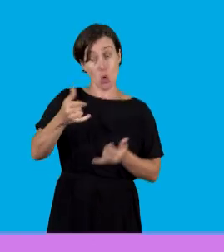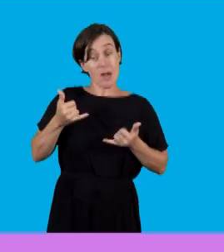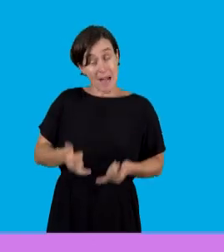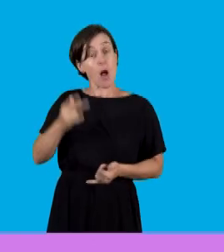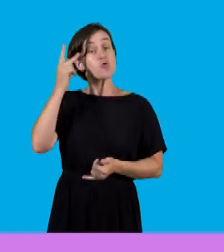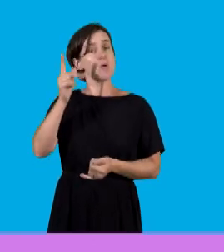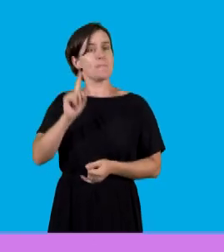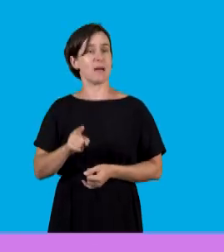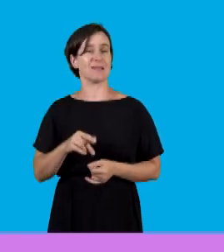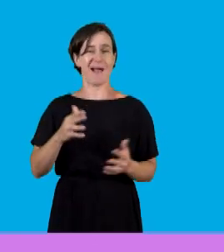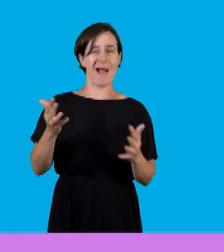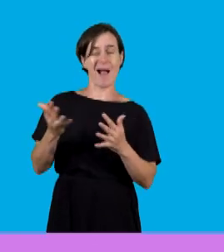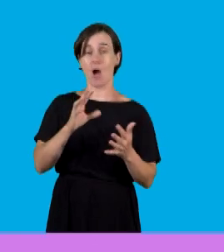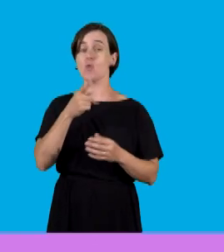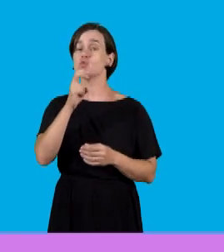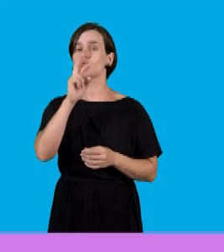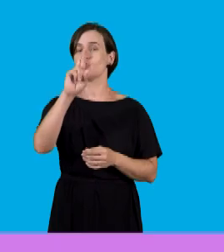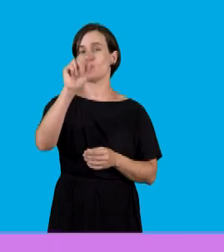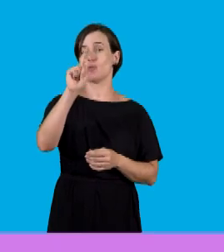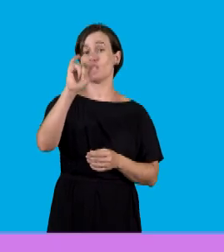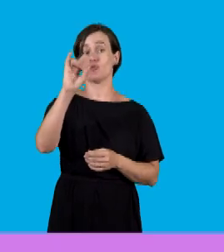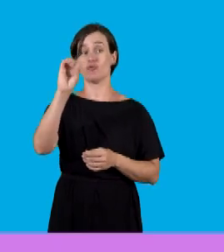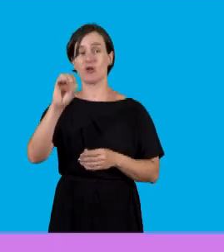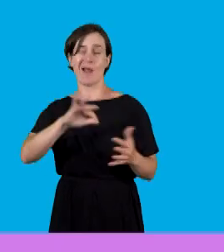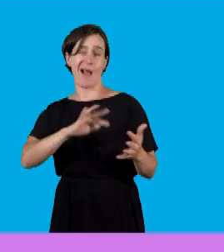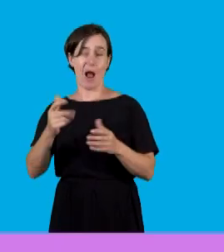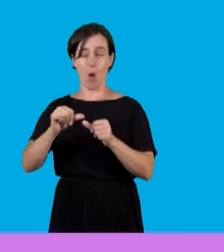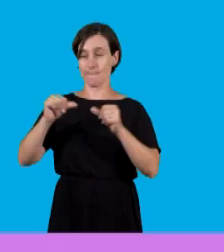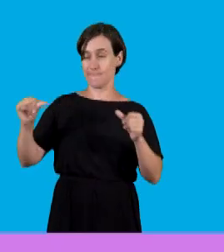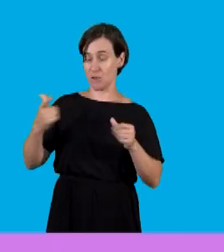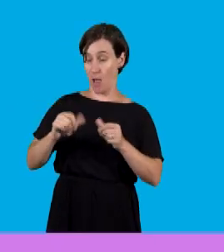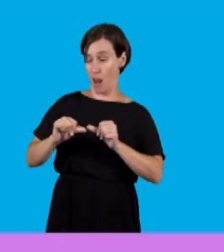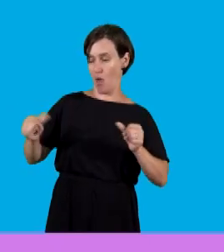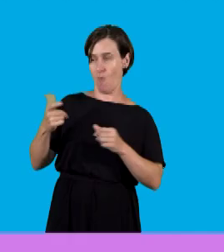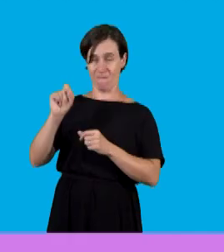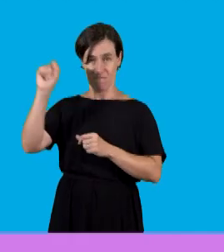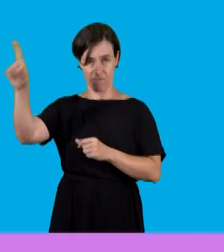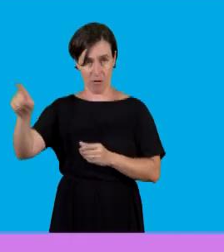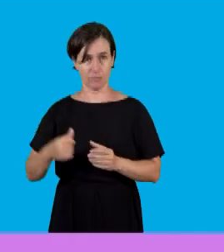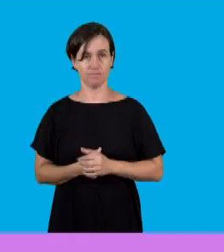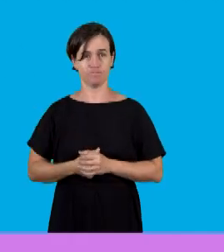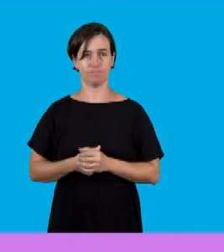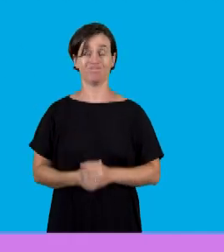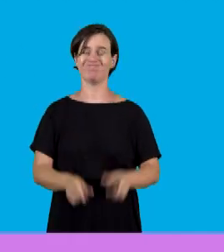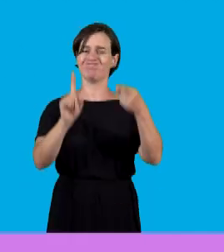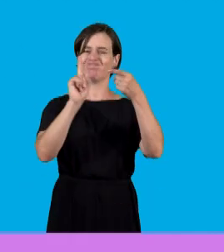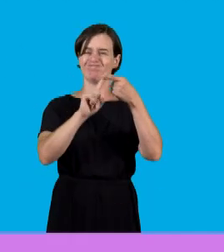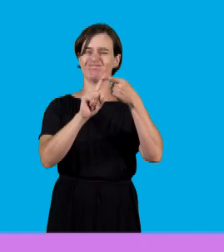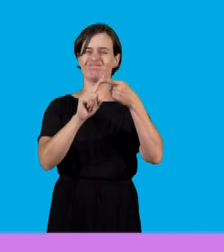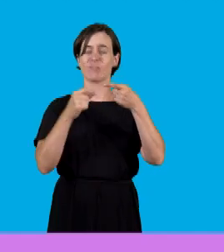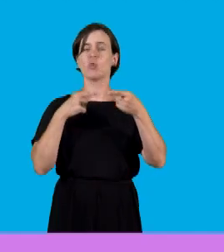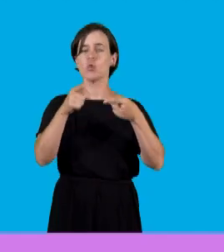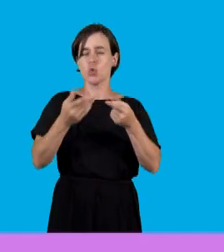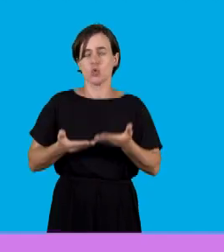You should know by now how to work with ratios and how to measure length and distance. Let's express the